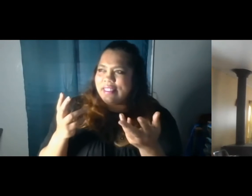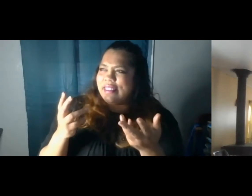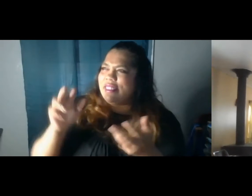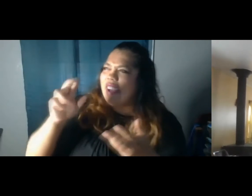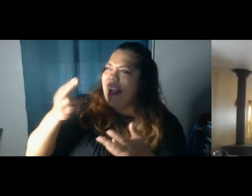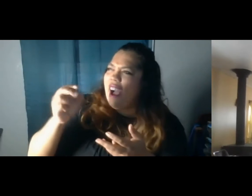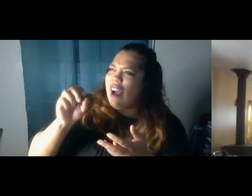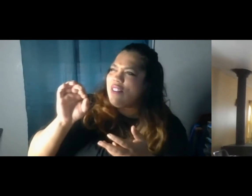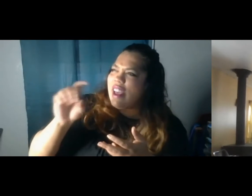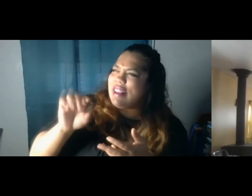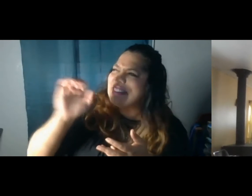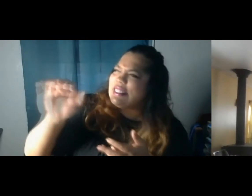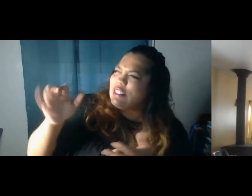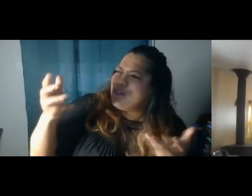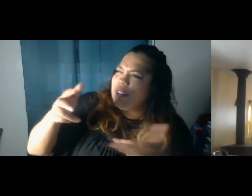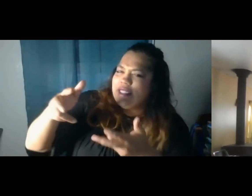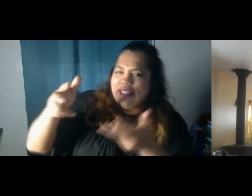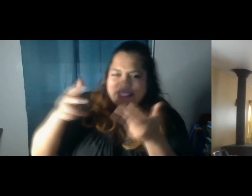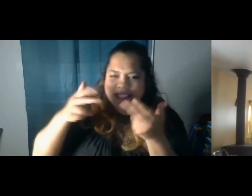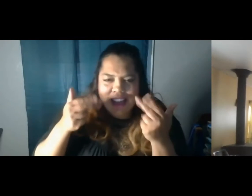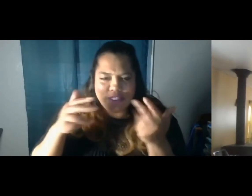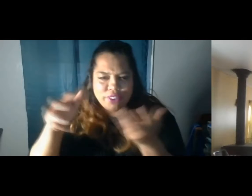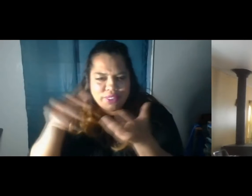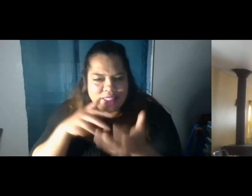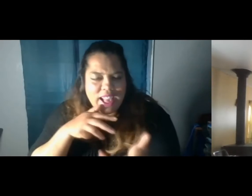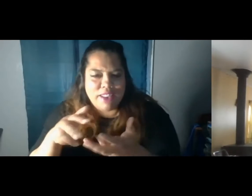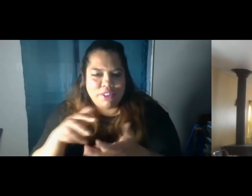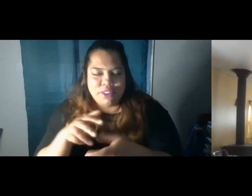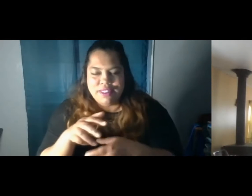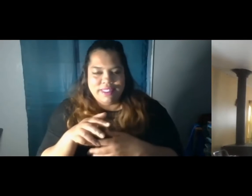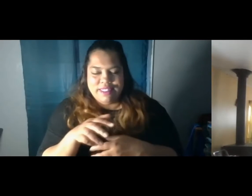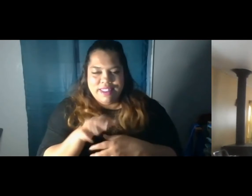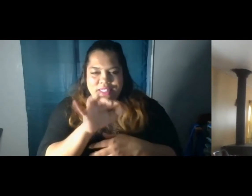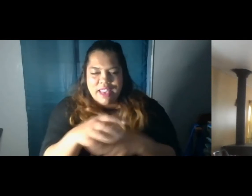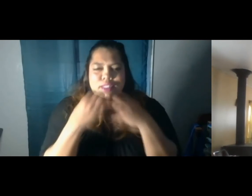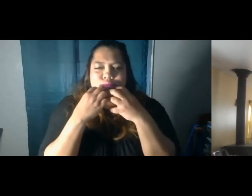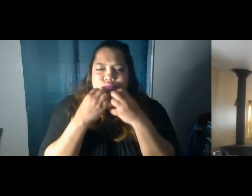What is this precious love and laughter budding in our hearts?